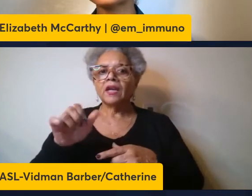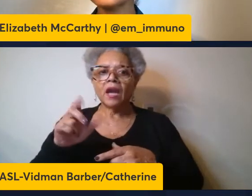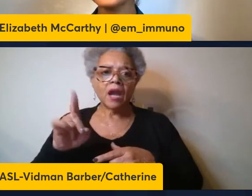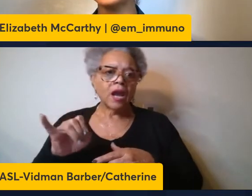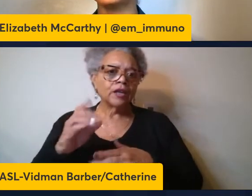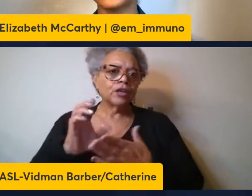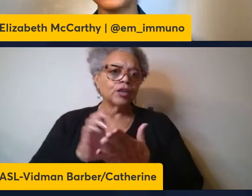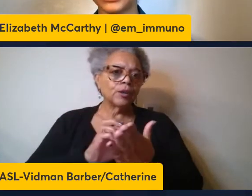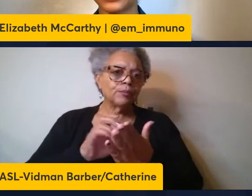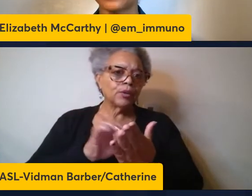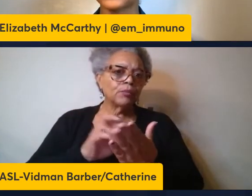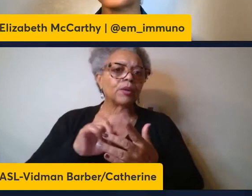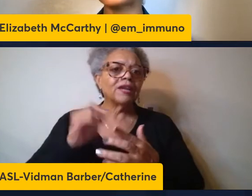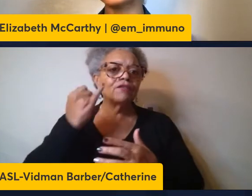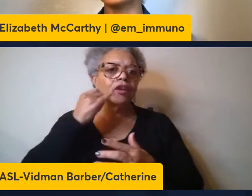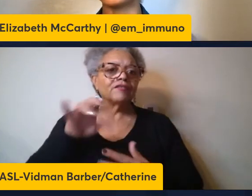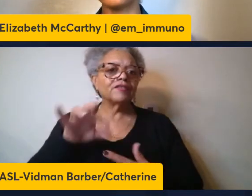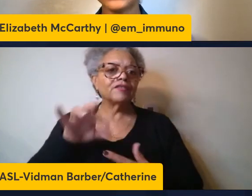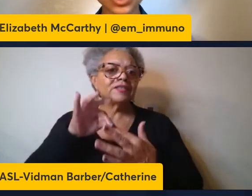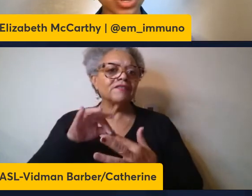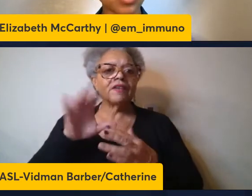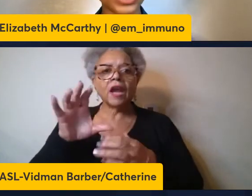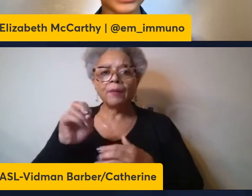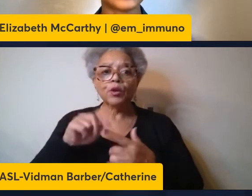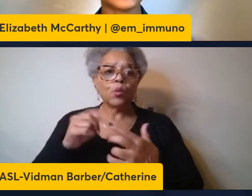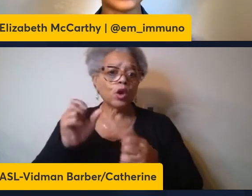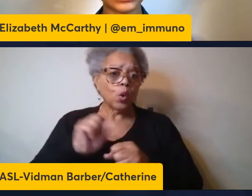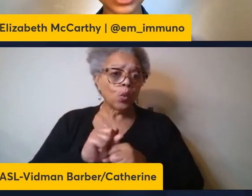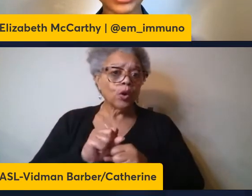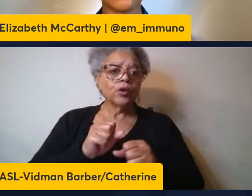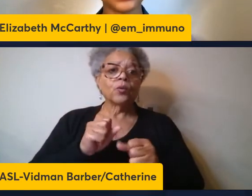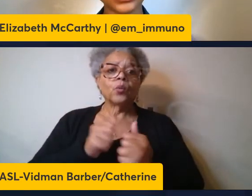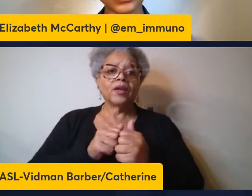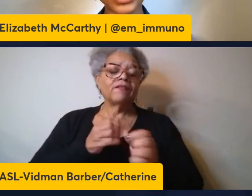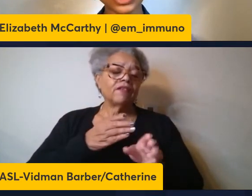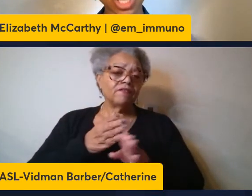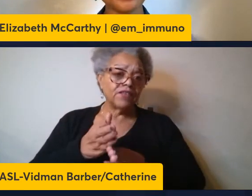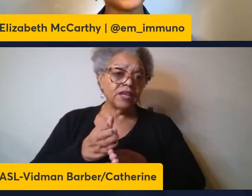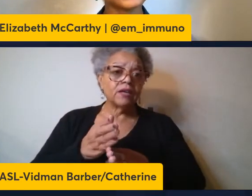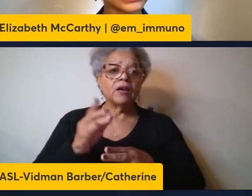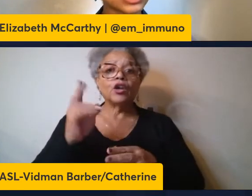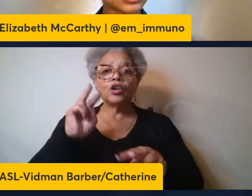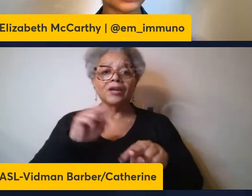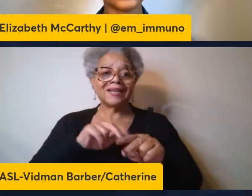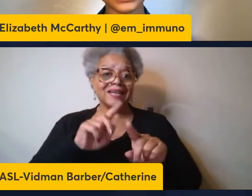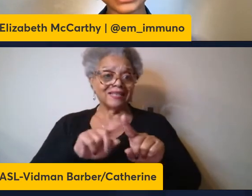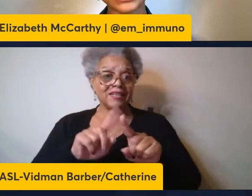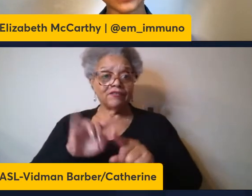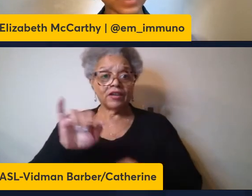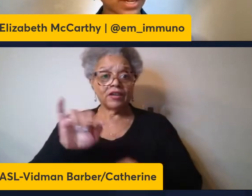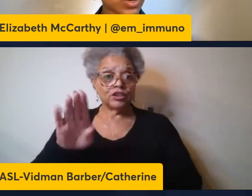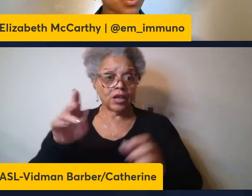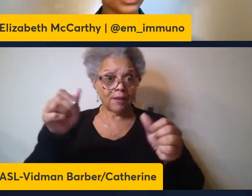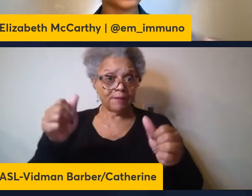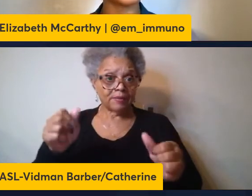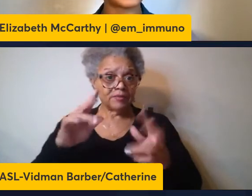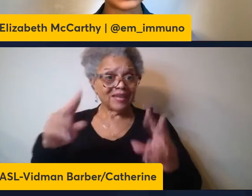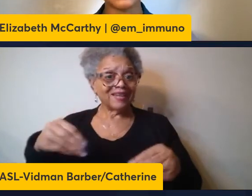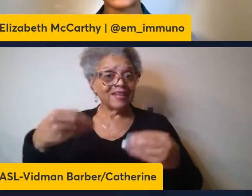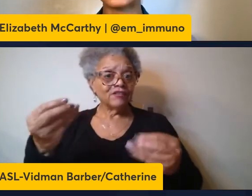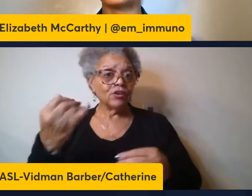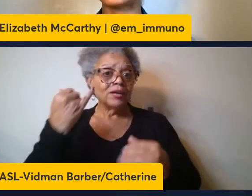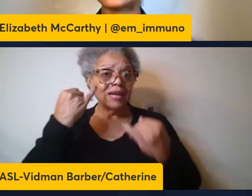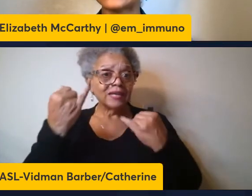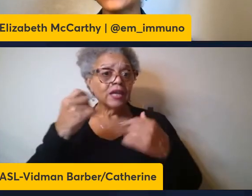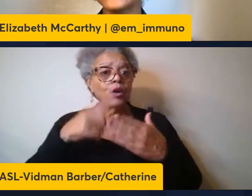specific company you want to work with or a field you want to work in, like I think looking at a few job postings, which give you an idea of like what you would